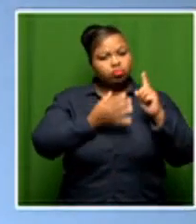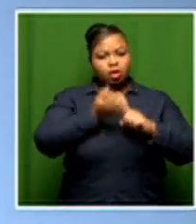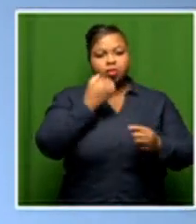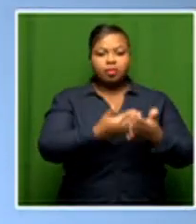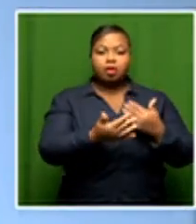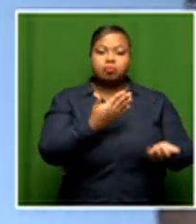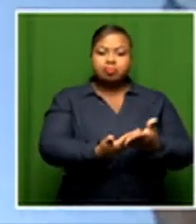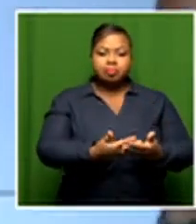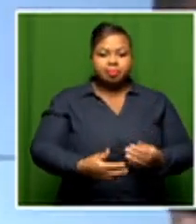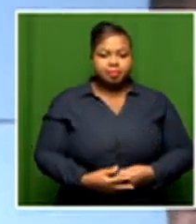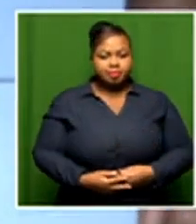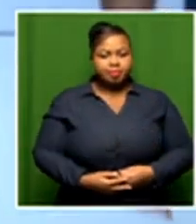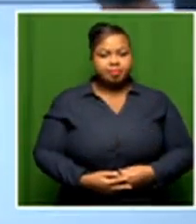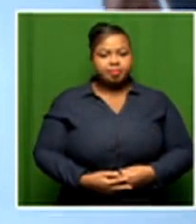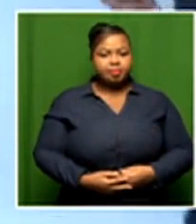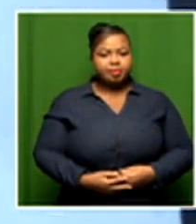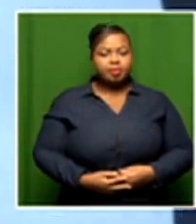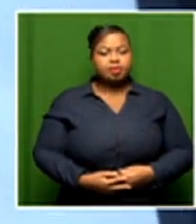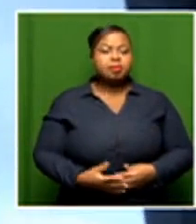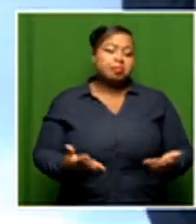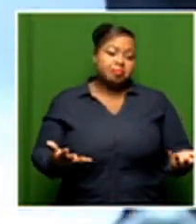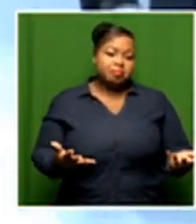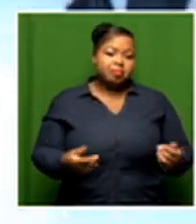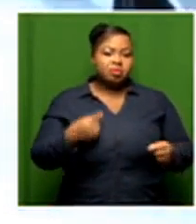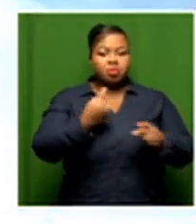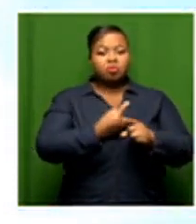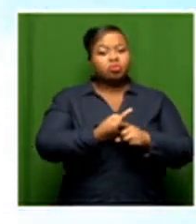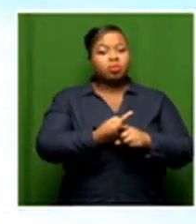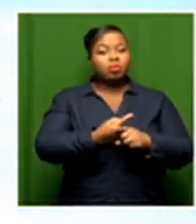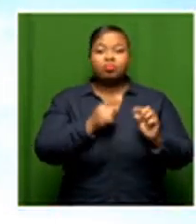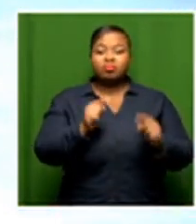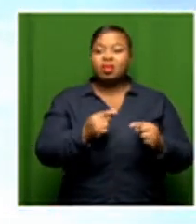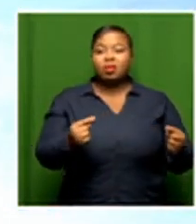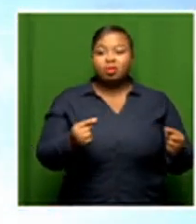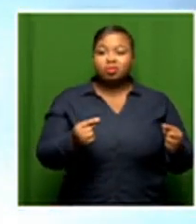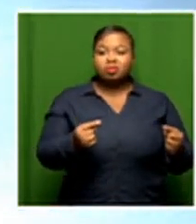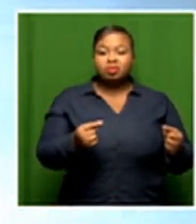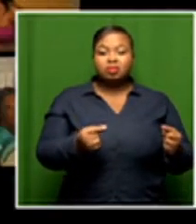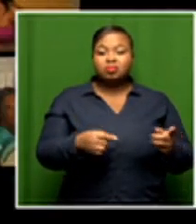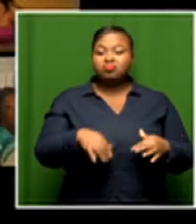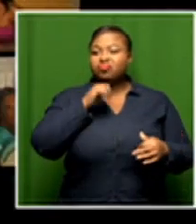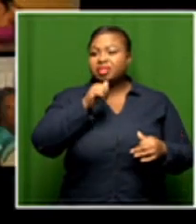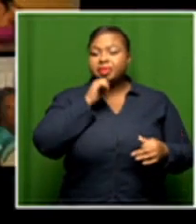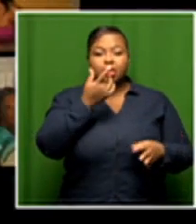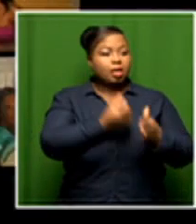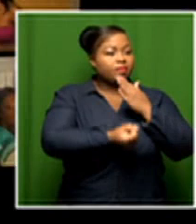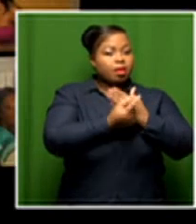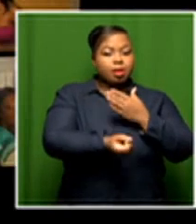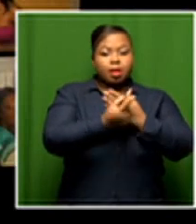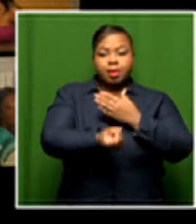be, and you don't get to be taken away by the up and coming things